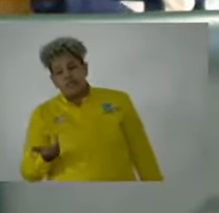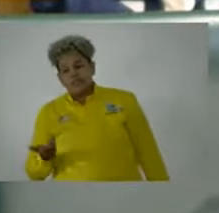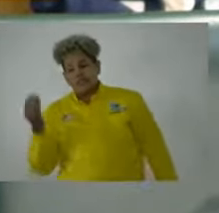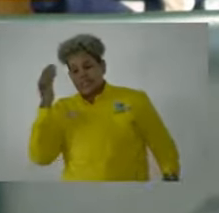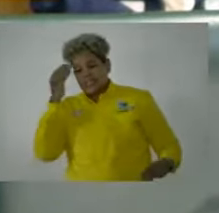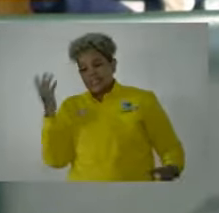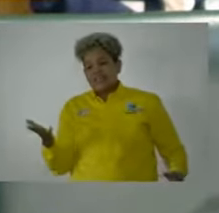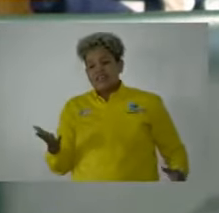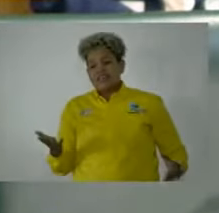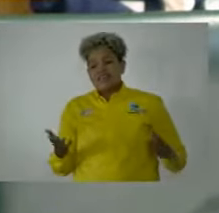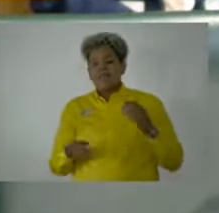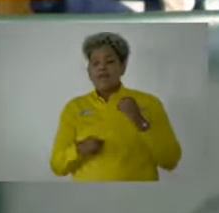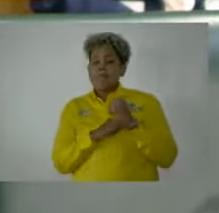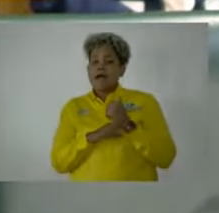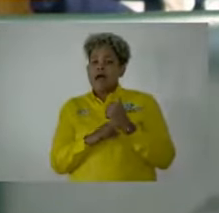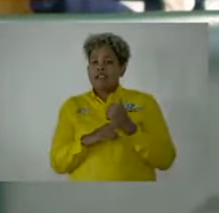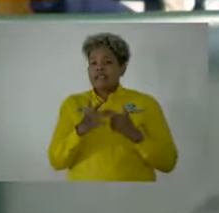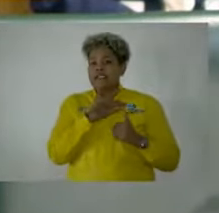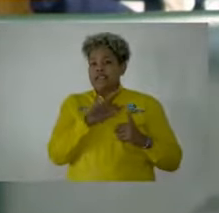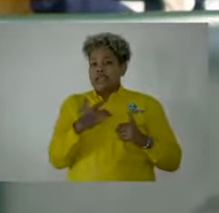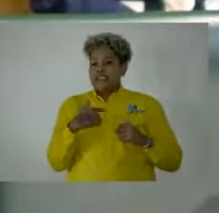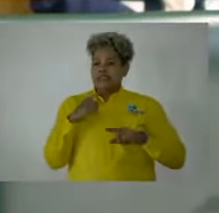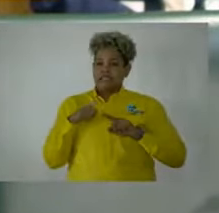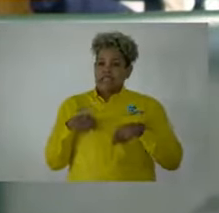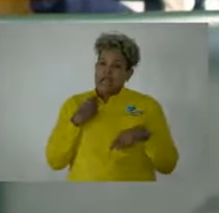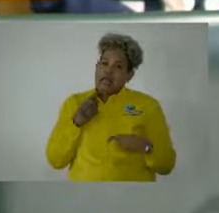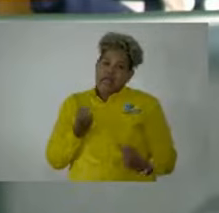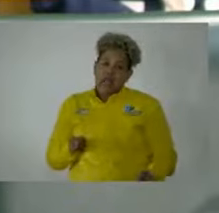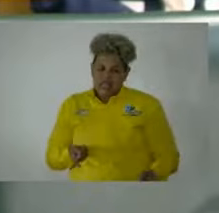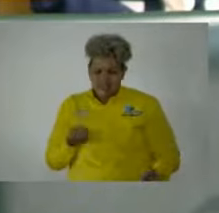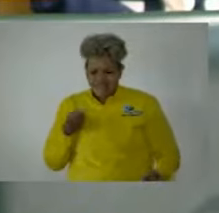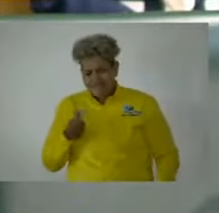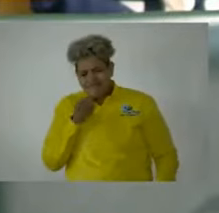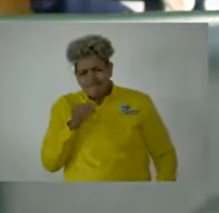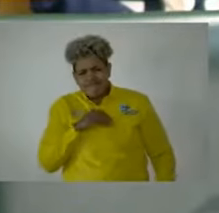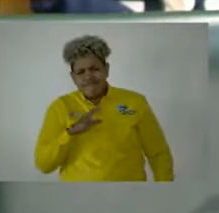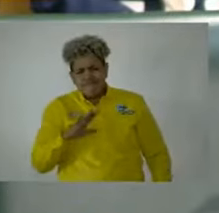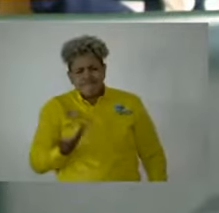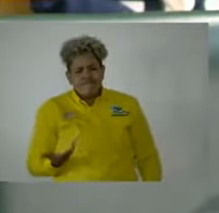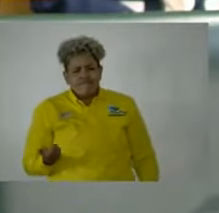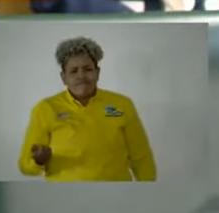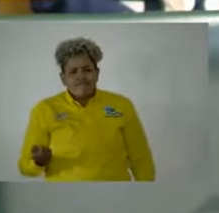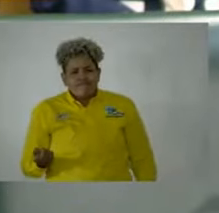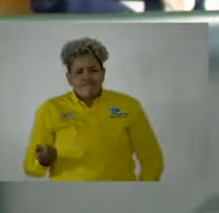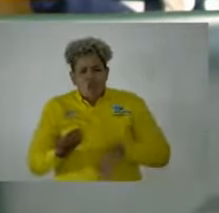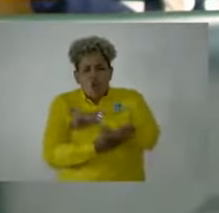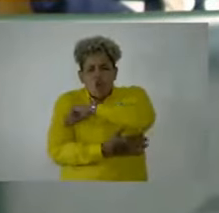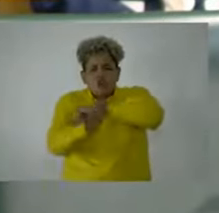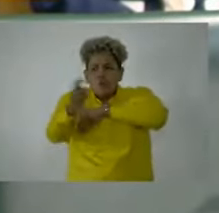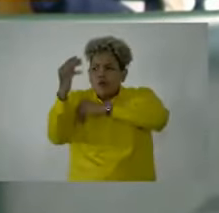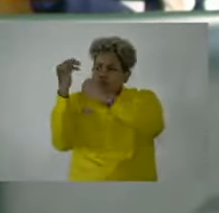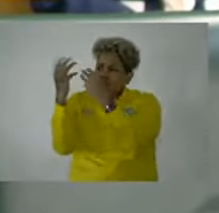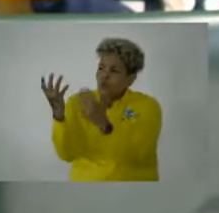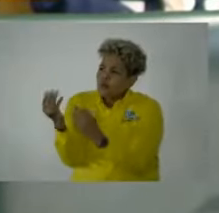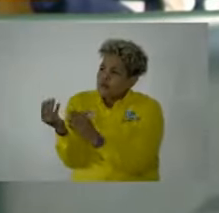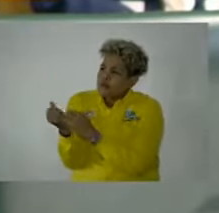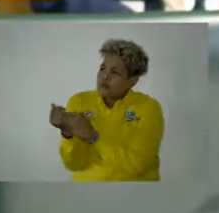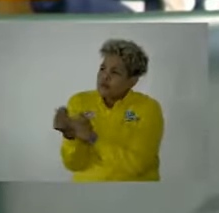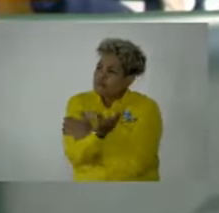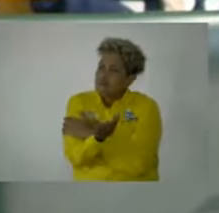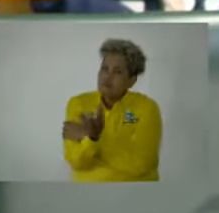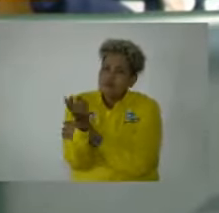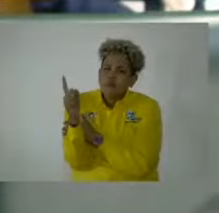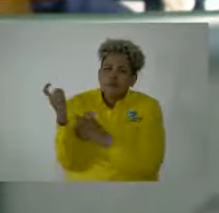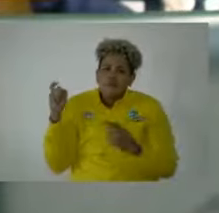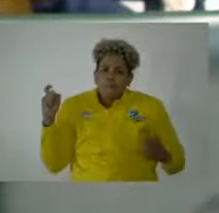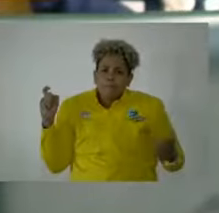information is market sensitive. Mr. Speaker, this is totally unacceptable. The country must be told exactly how these